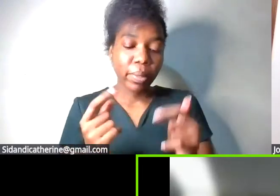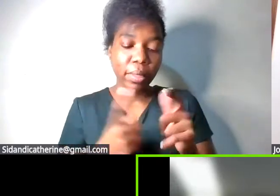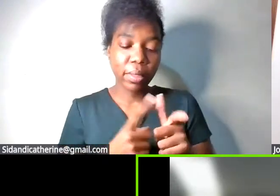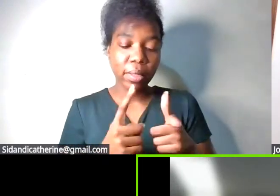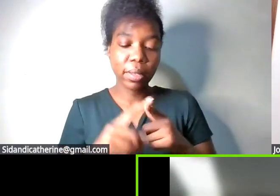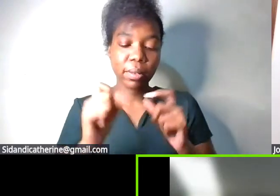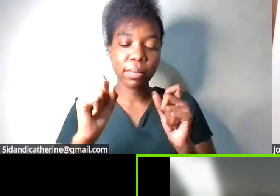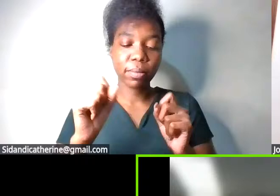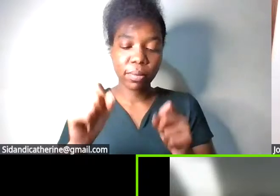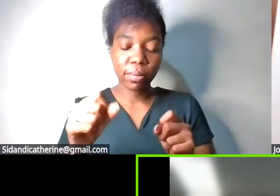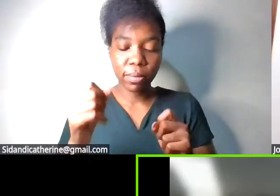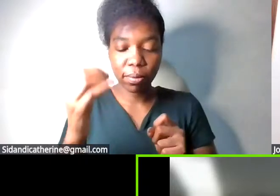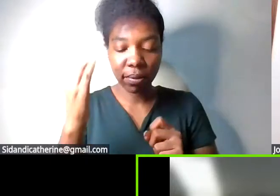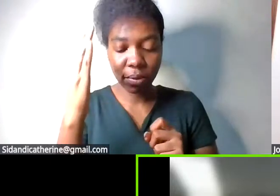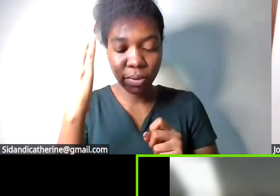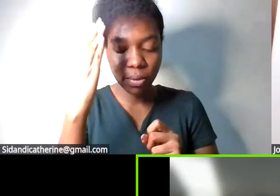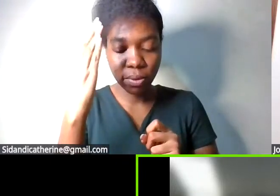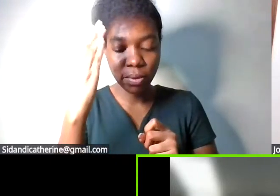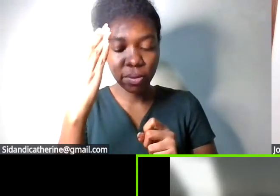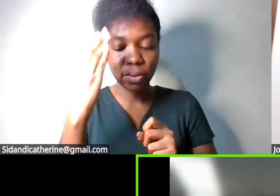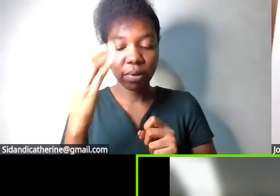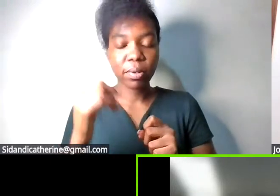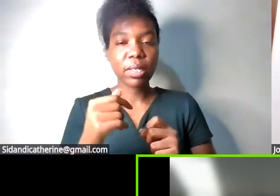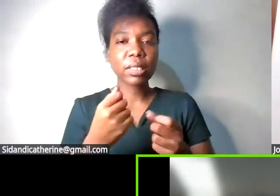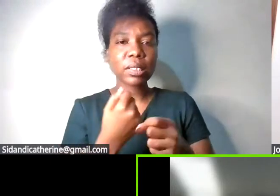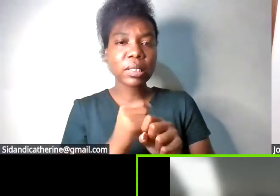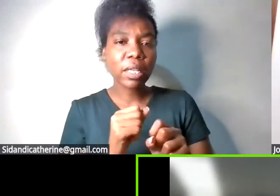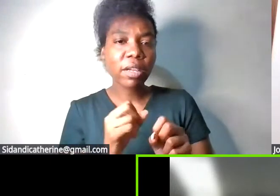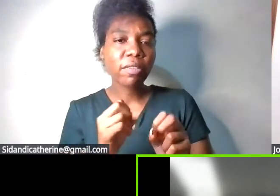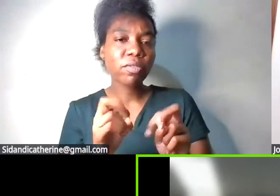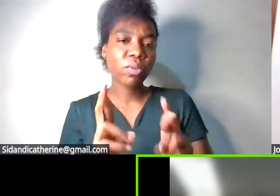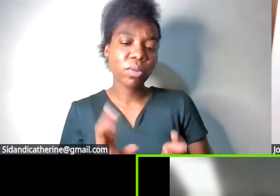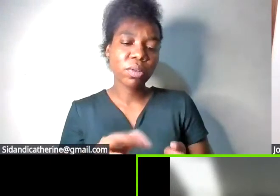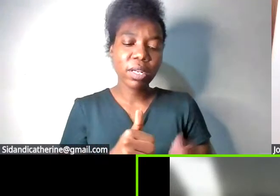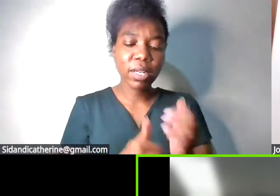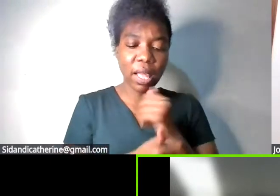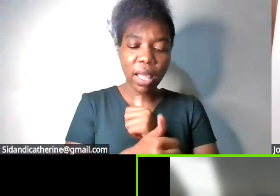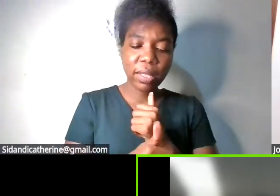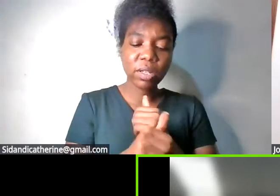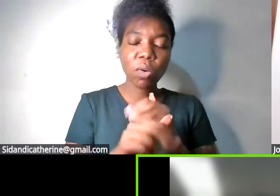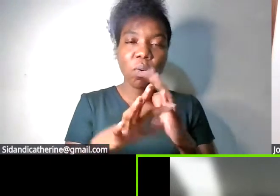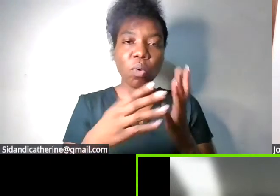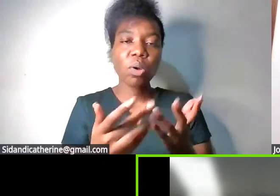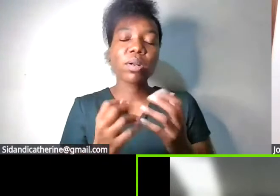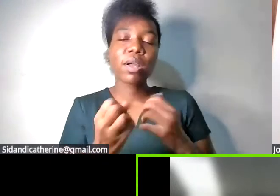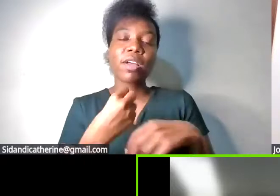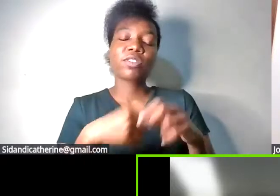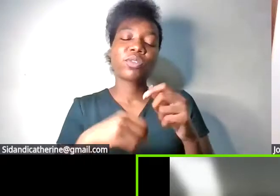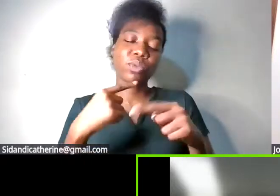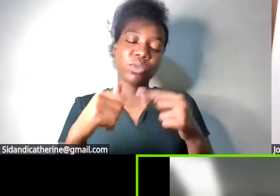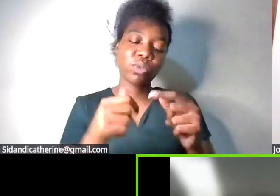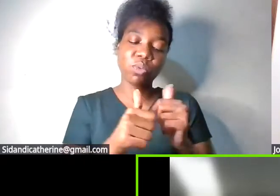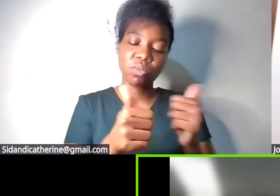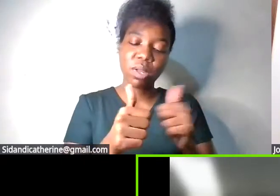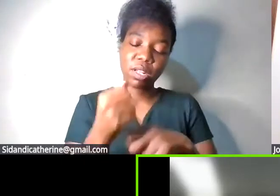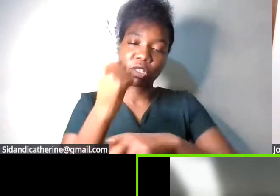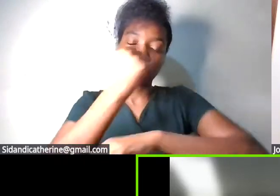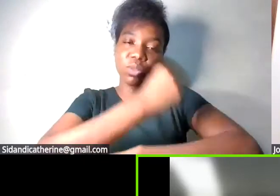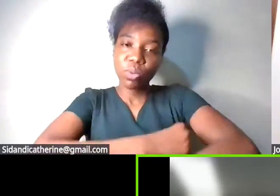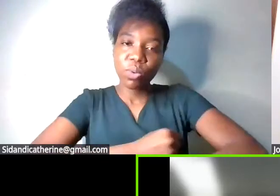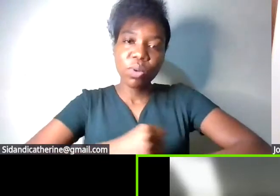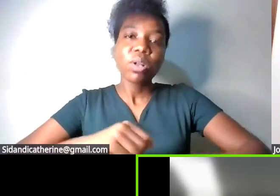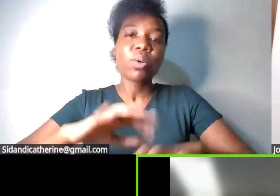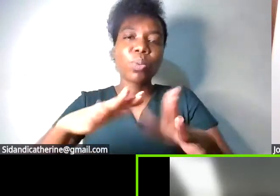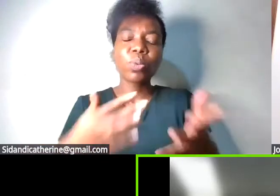safe, they are not in danger, and they're doing well in school. And then the parents should let go a little bit, relax, enjoy